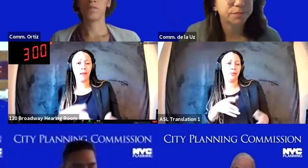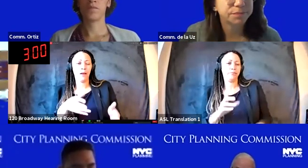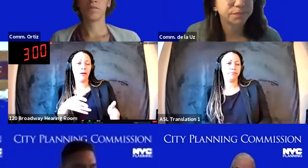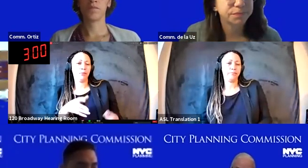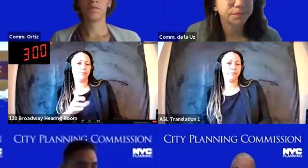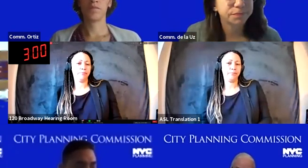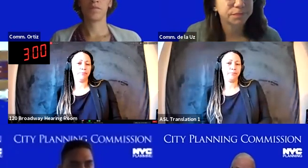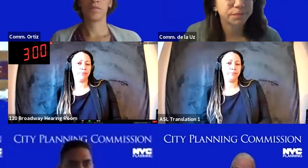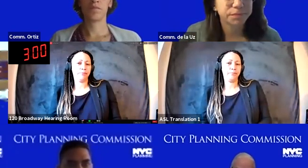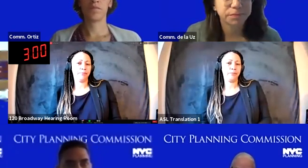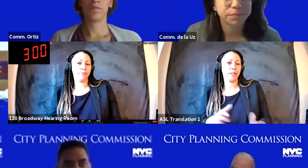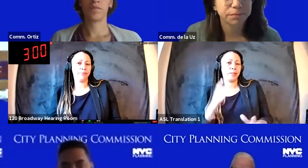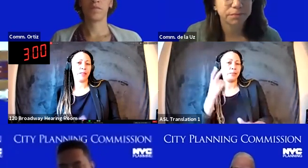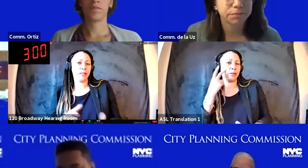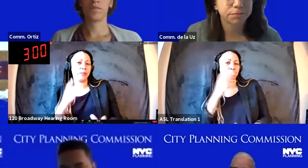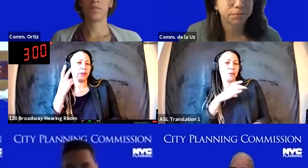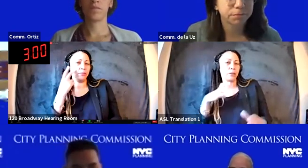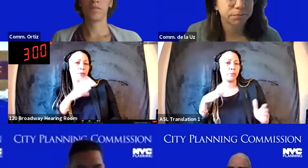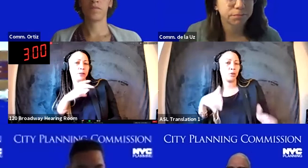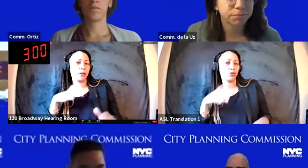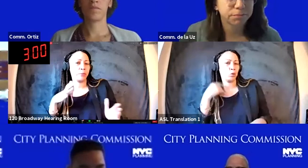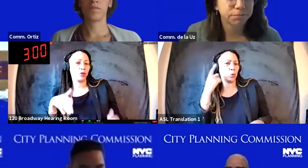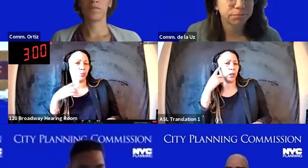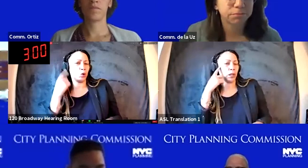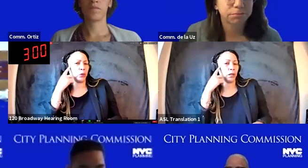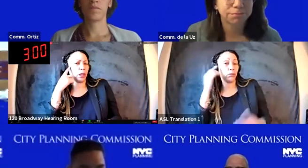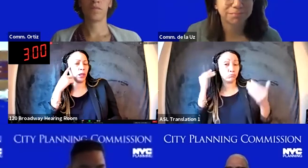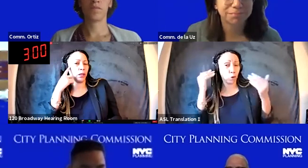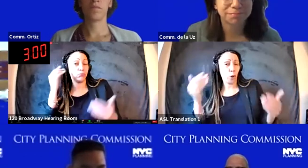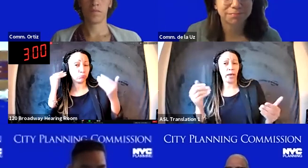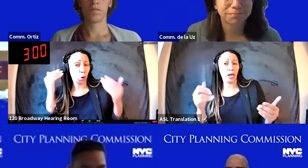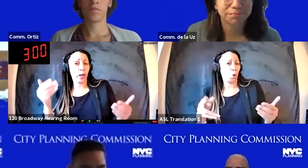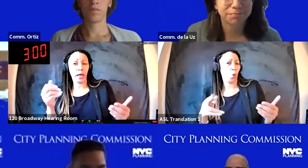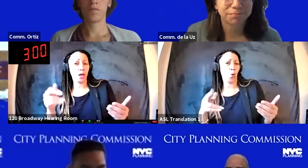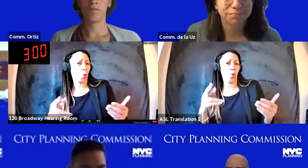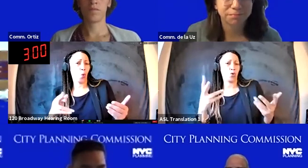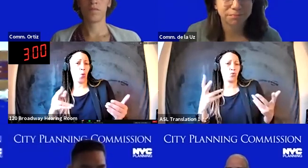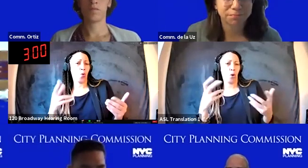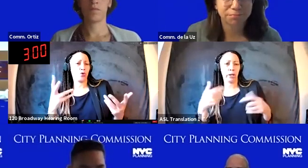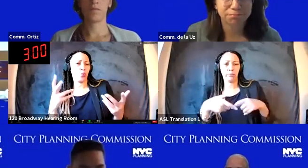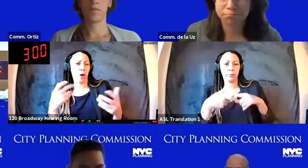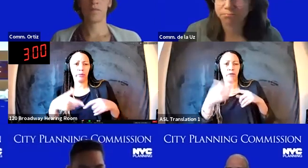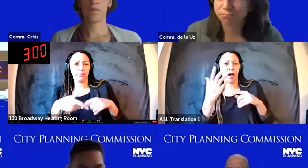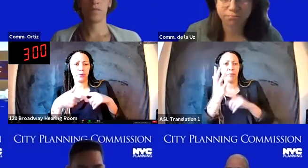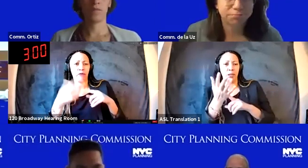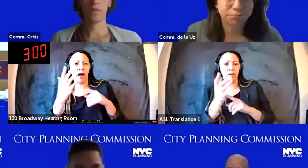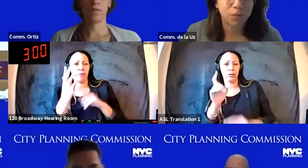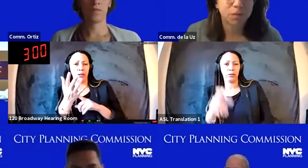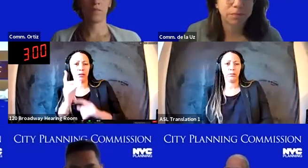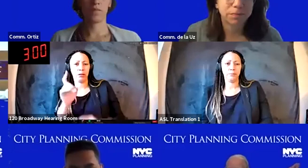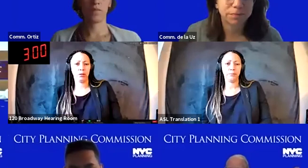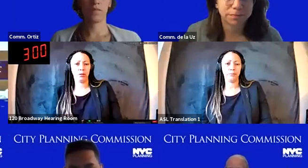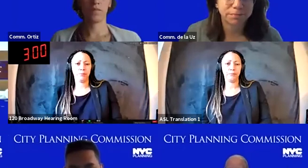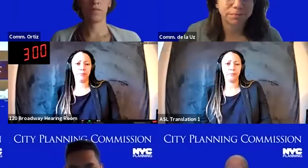Let me sample the commission. What do you think? Should we plow ahead, or would you like a recess for 5 minutes?